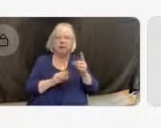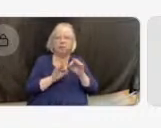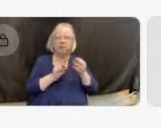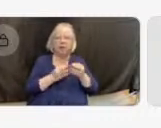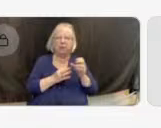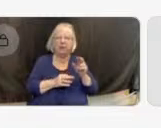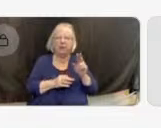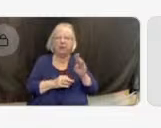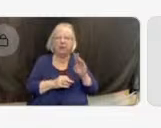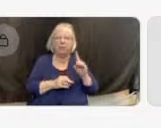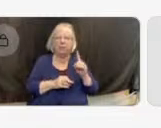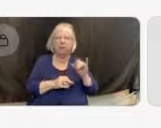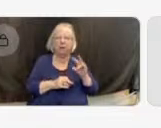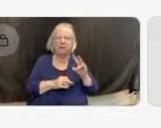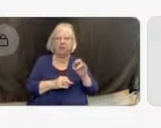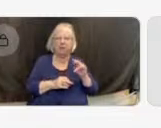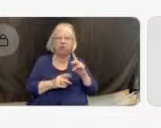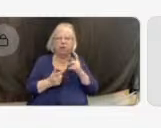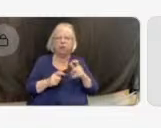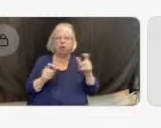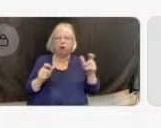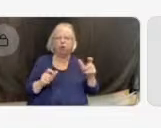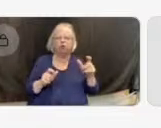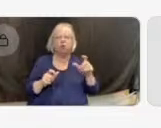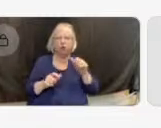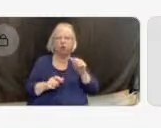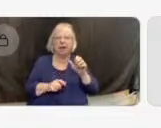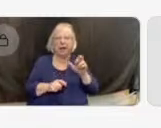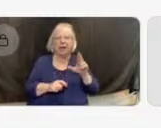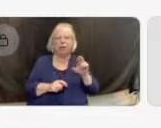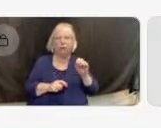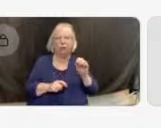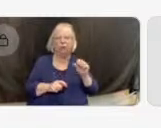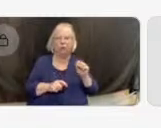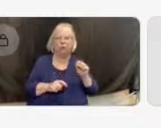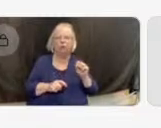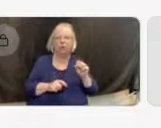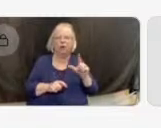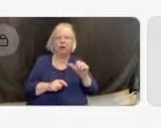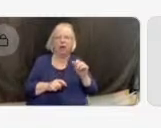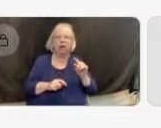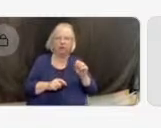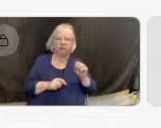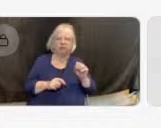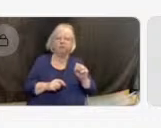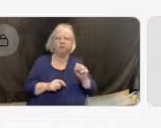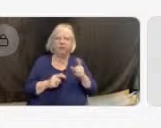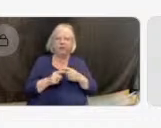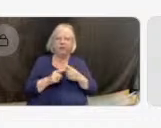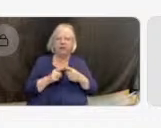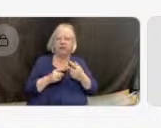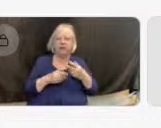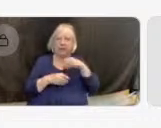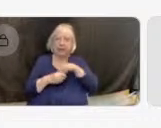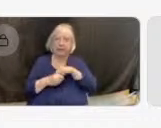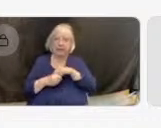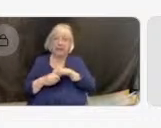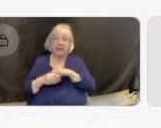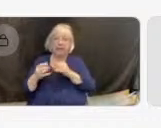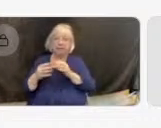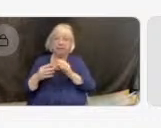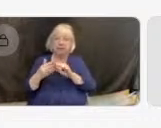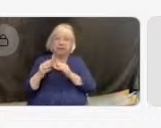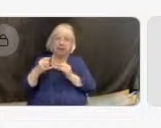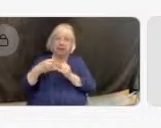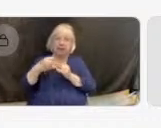larger tracts of land, acreage basically, lots. And then inside the city